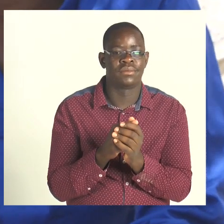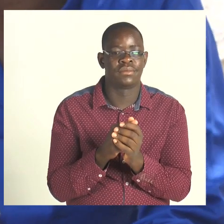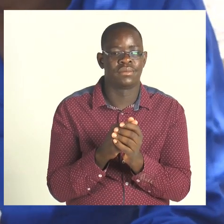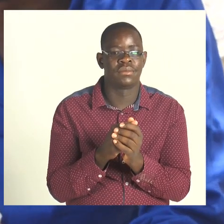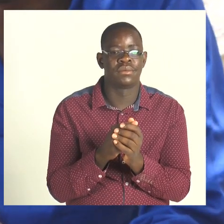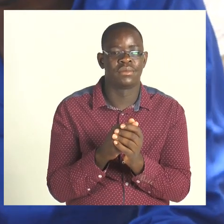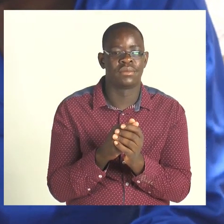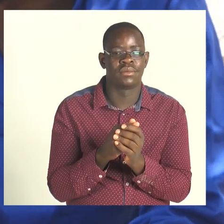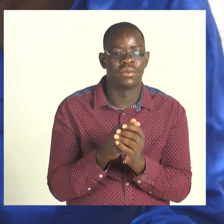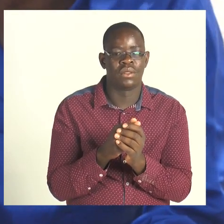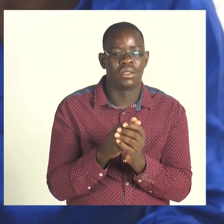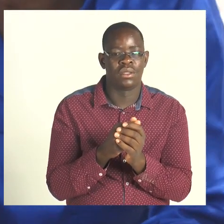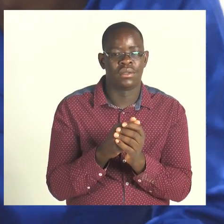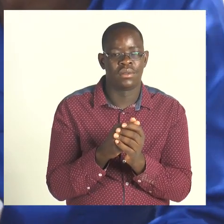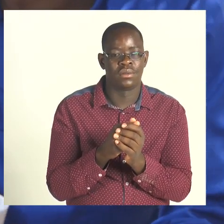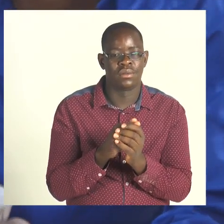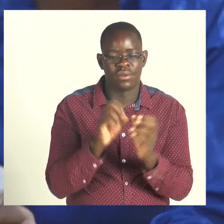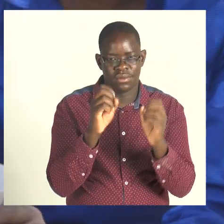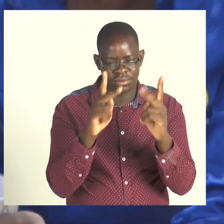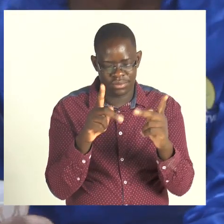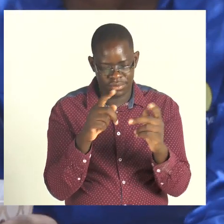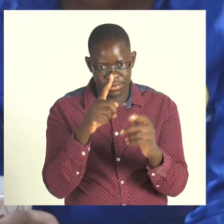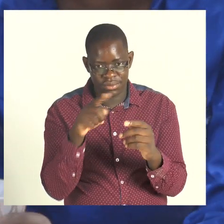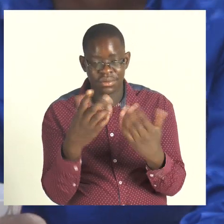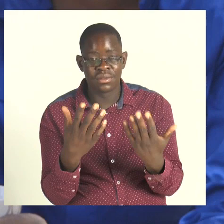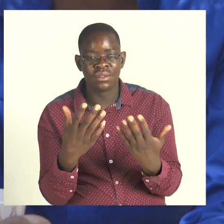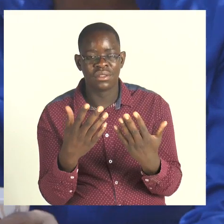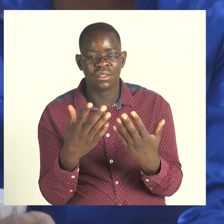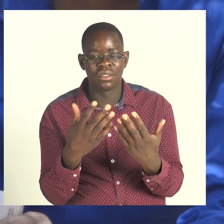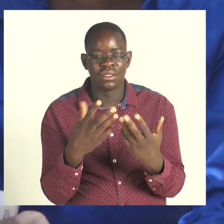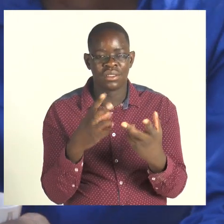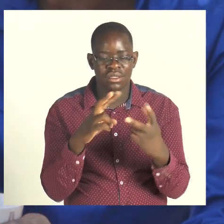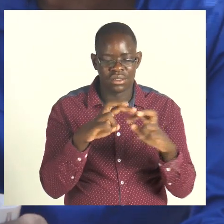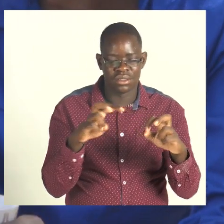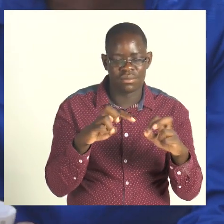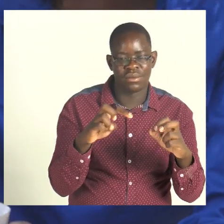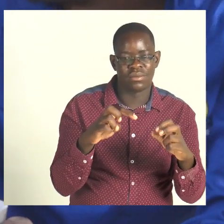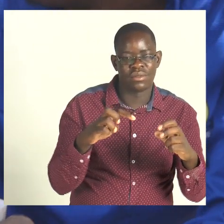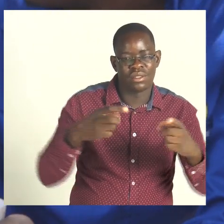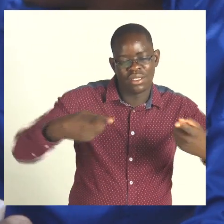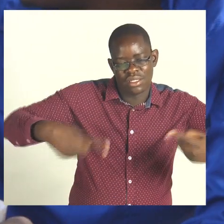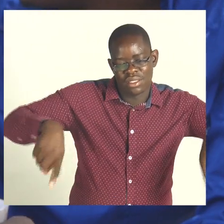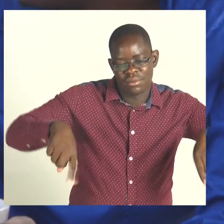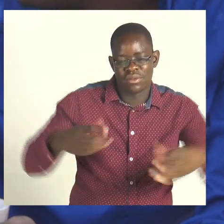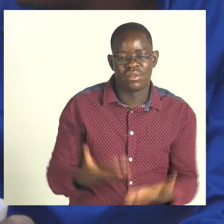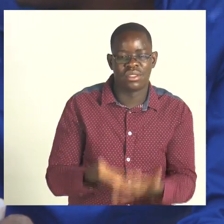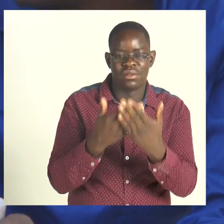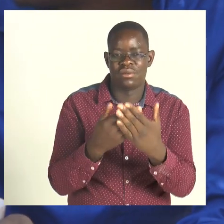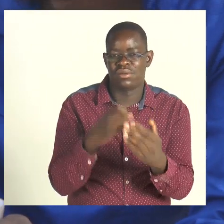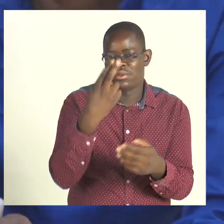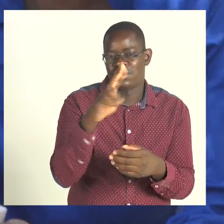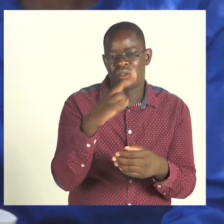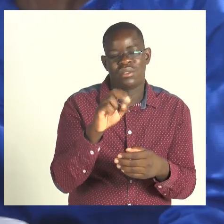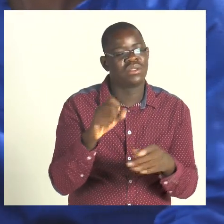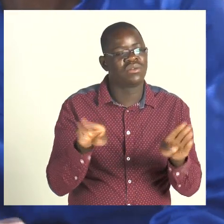My Delia, you're right. But I think we need assistance from our neighbors. Don't you think? No. Let's